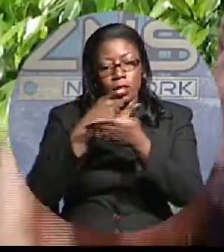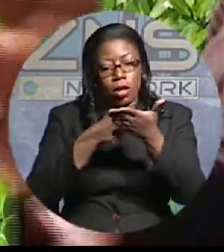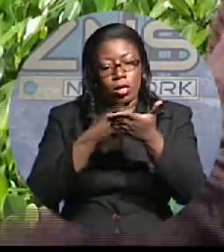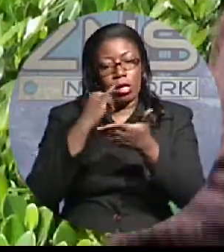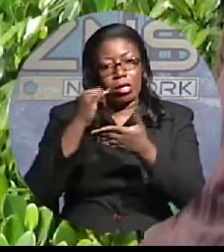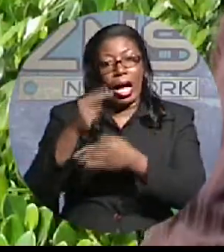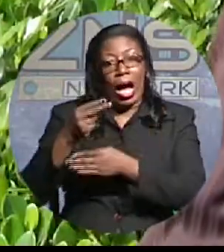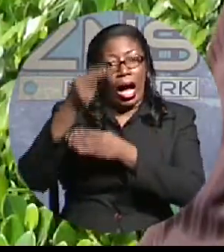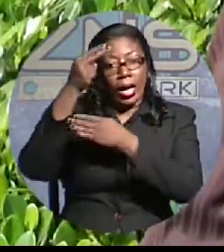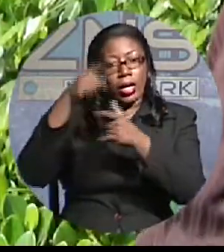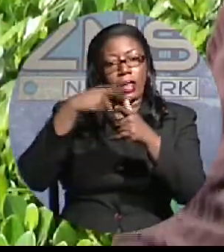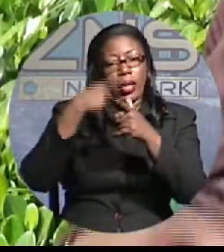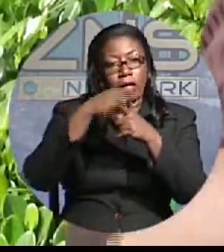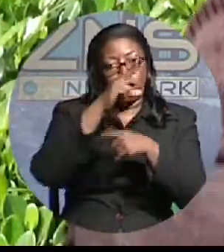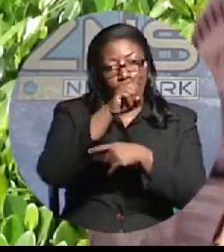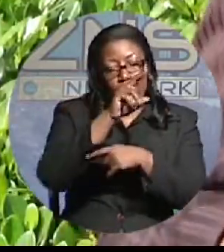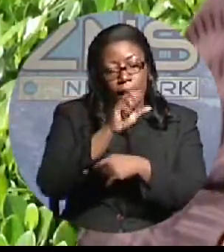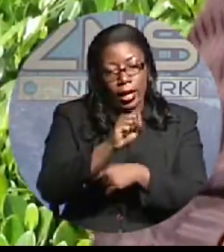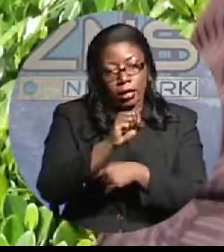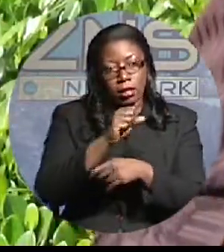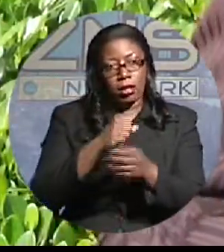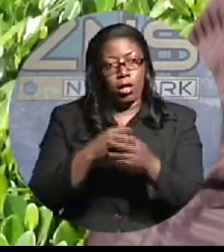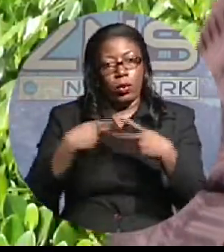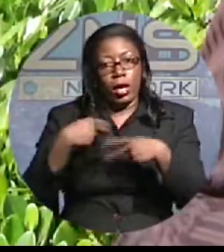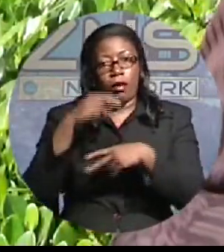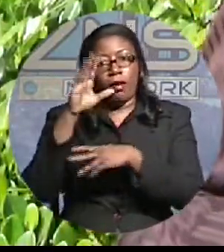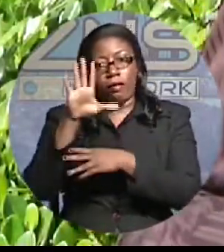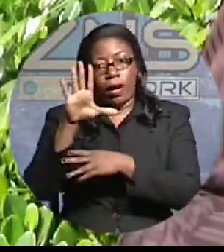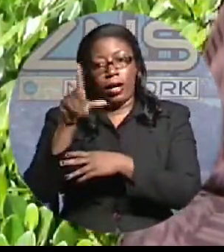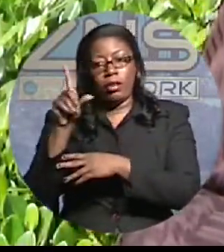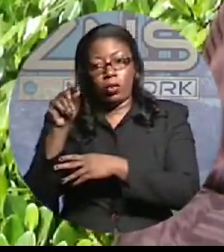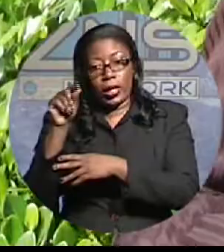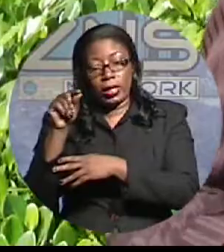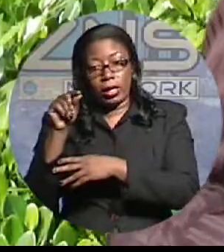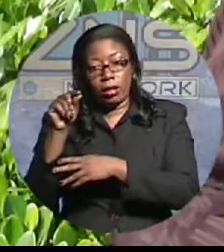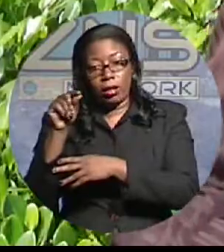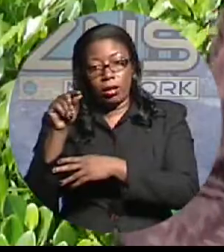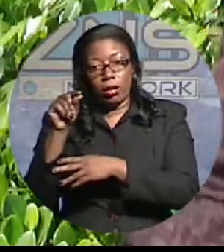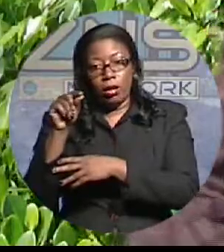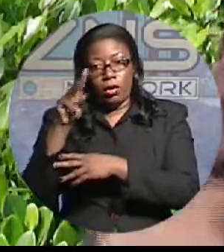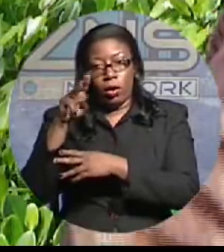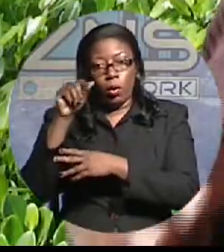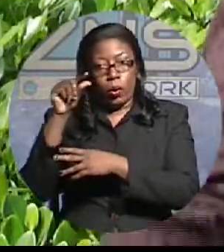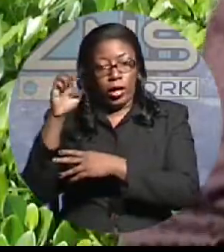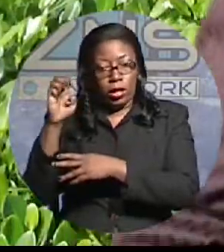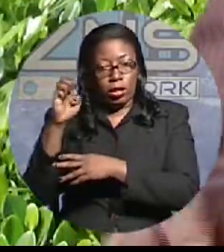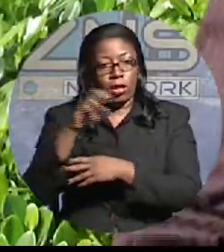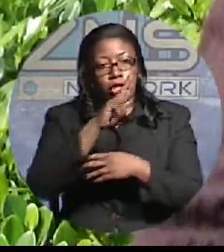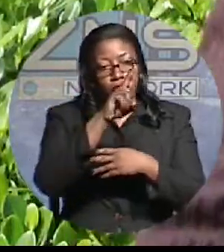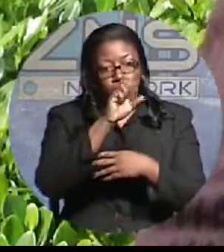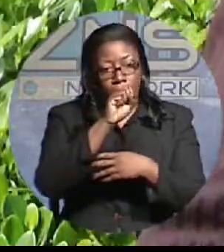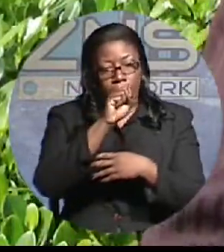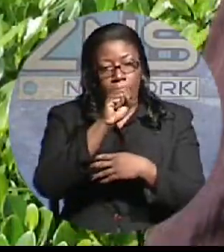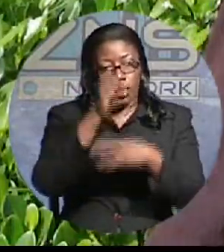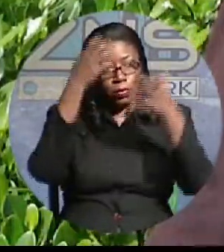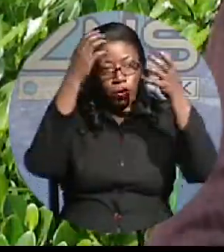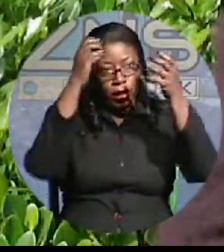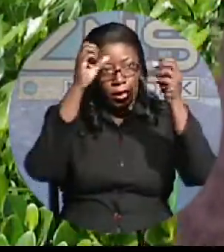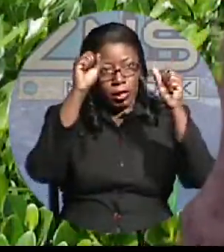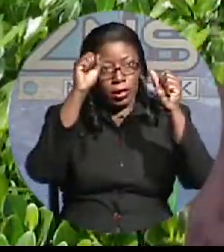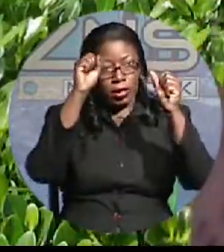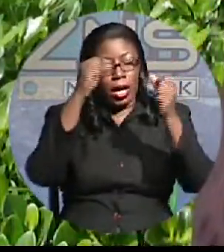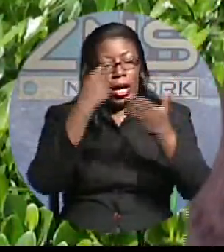higher than the United States. We have $5.20 as a minimum wage. The United States President, in